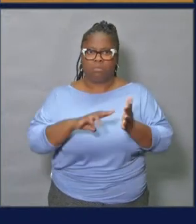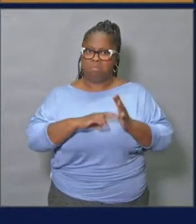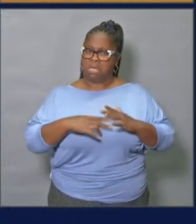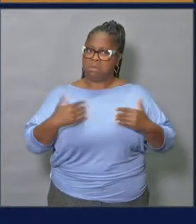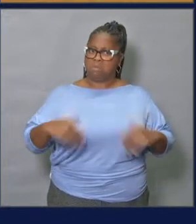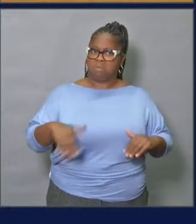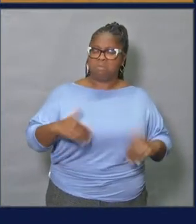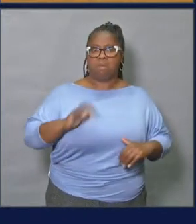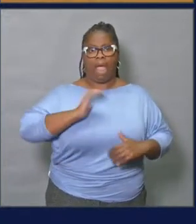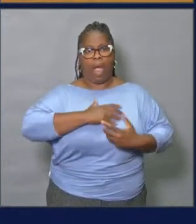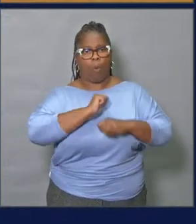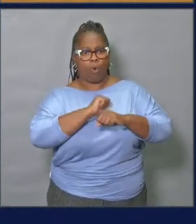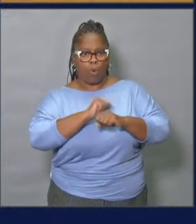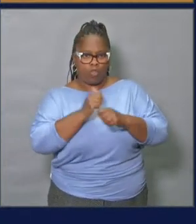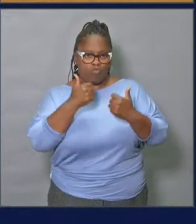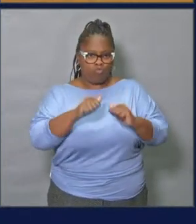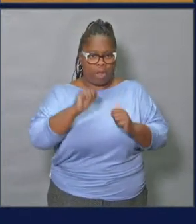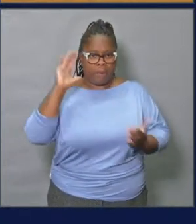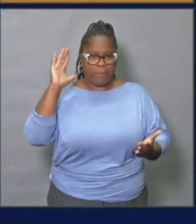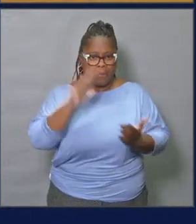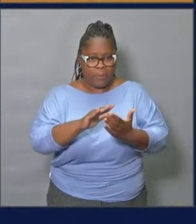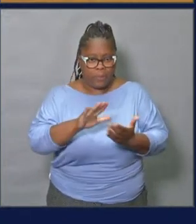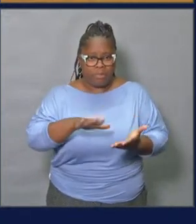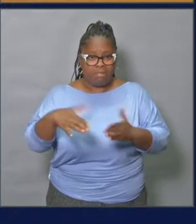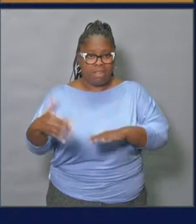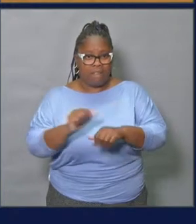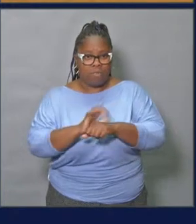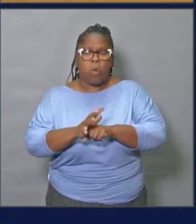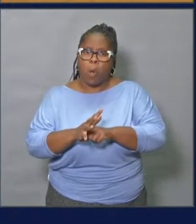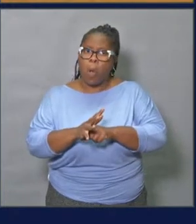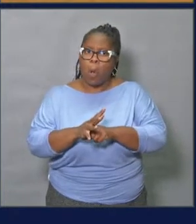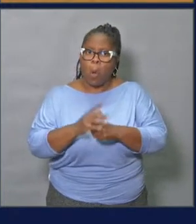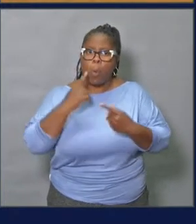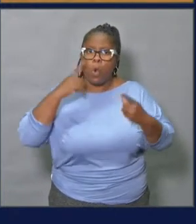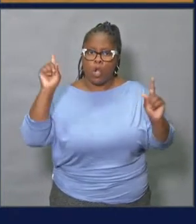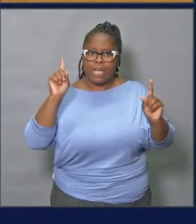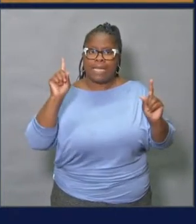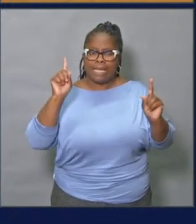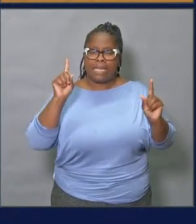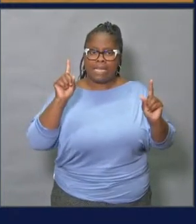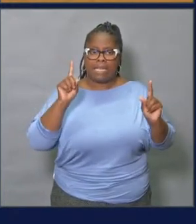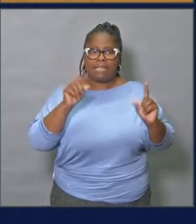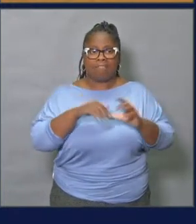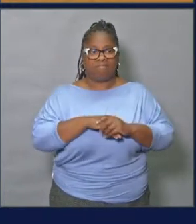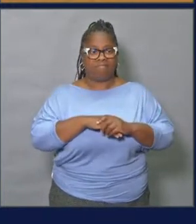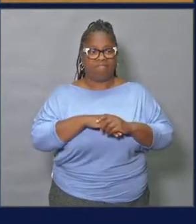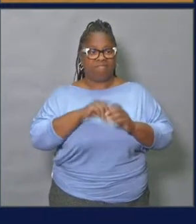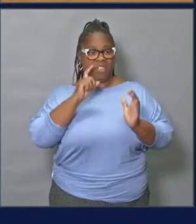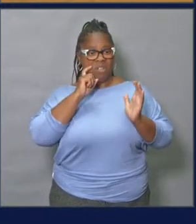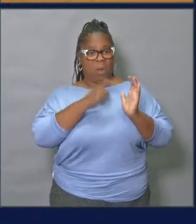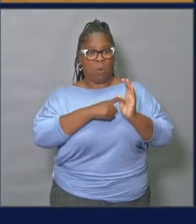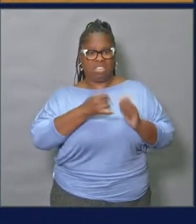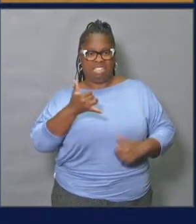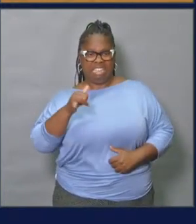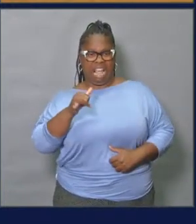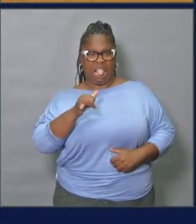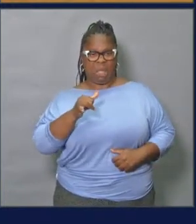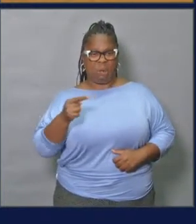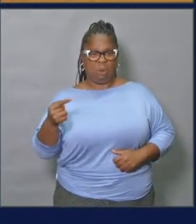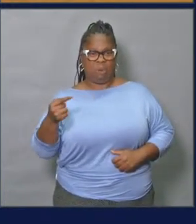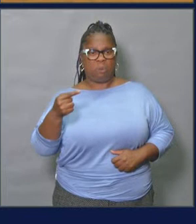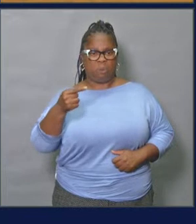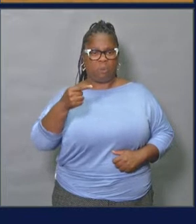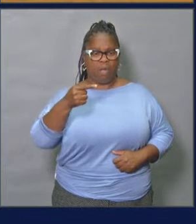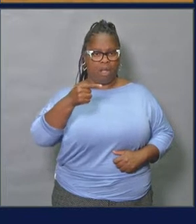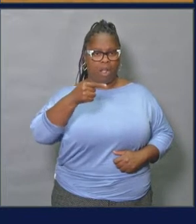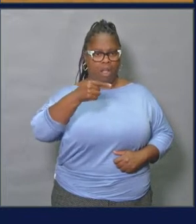and at the skilled nursing facilities. Because as you can see, The trend line at the skilled nursing facilities both